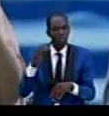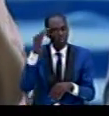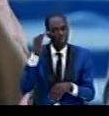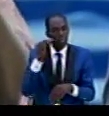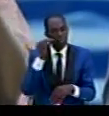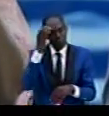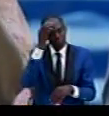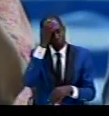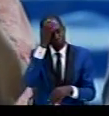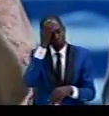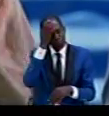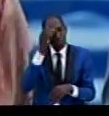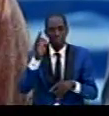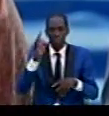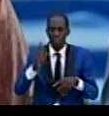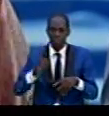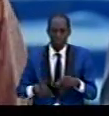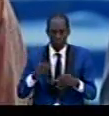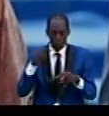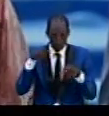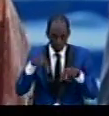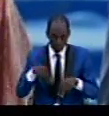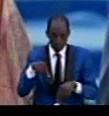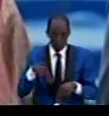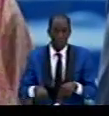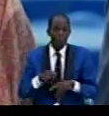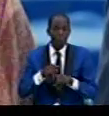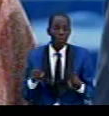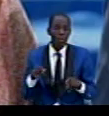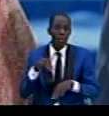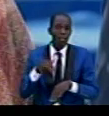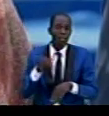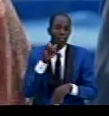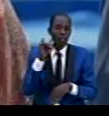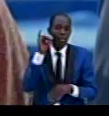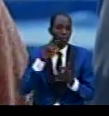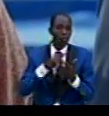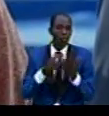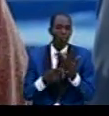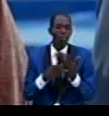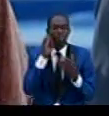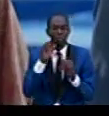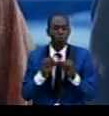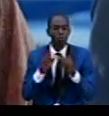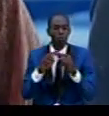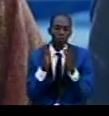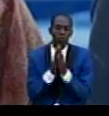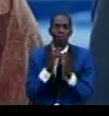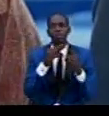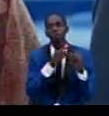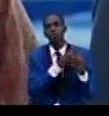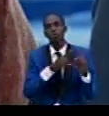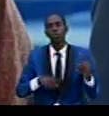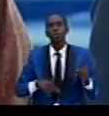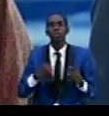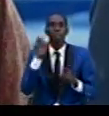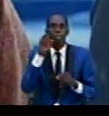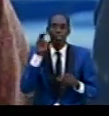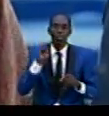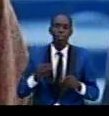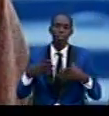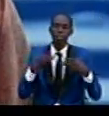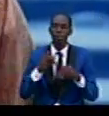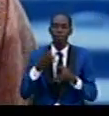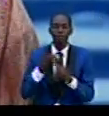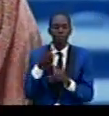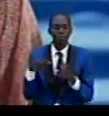bend. But in this global crusade yesterday, I kept on praying. I told God, God, I need an healing from this headache.